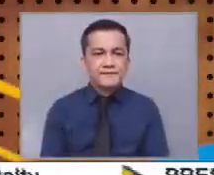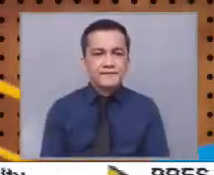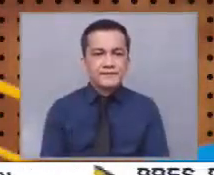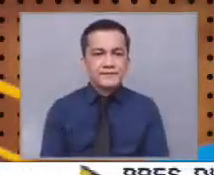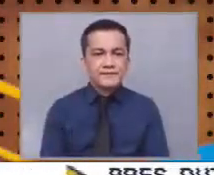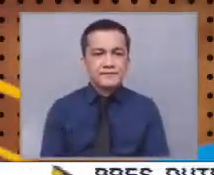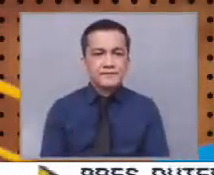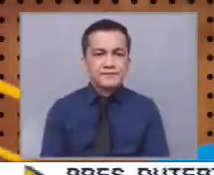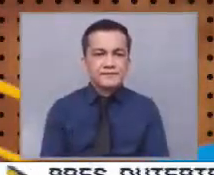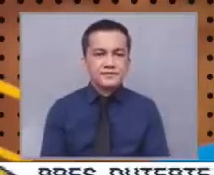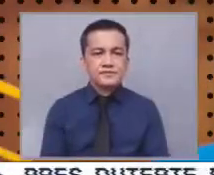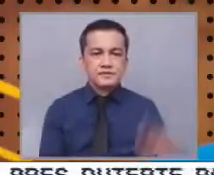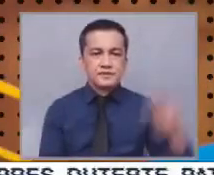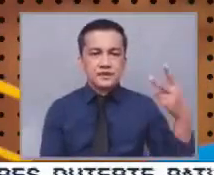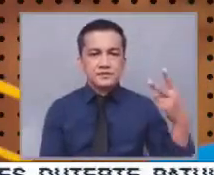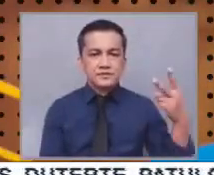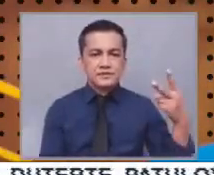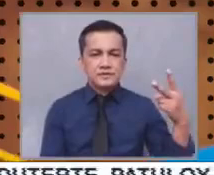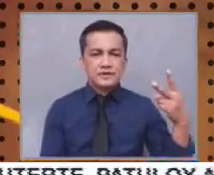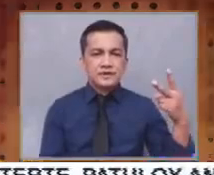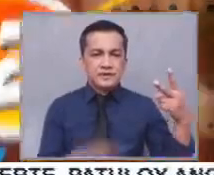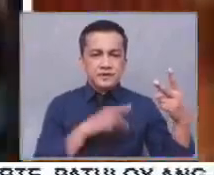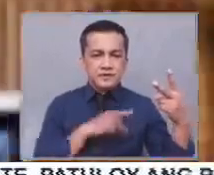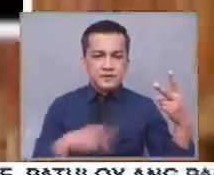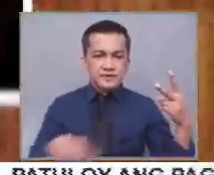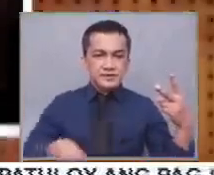Number 2, The Princess Switch.